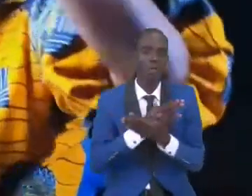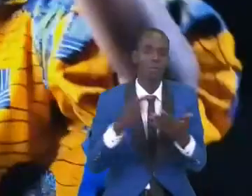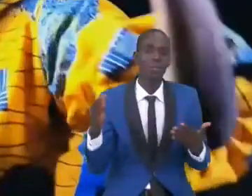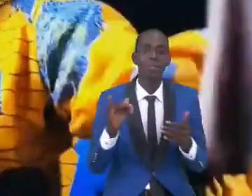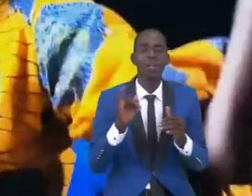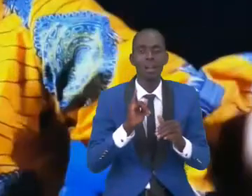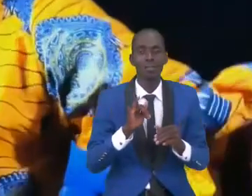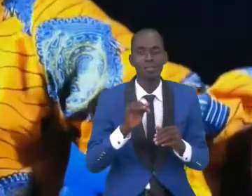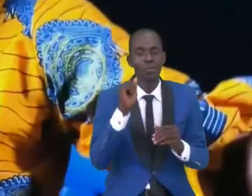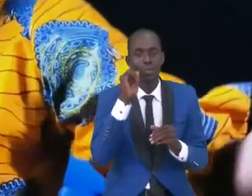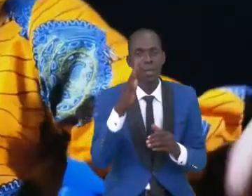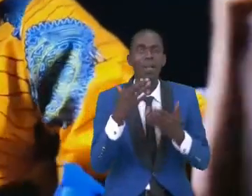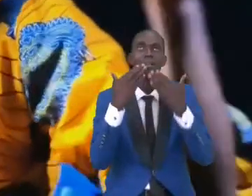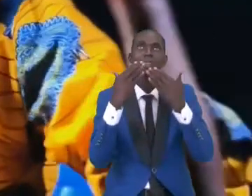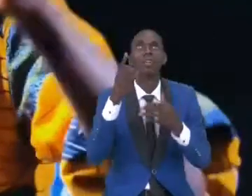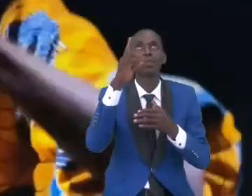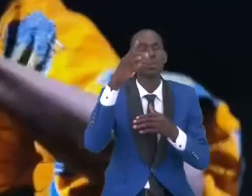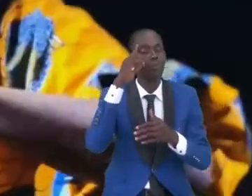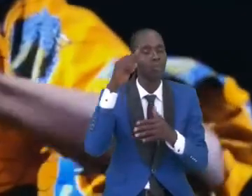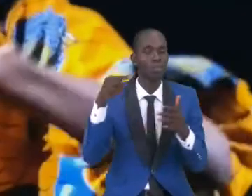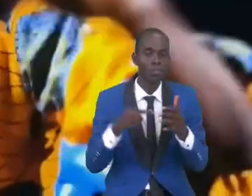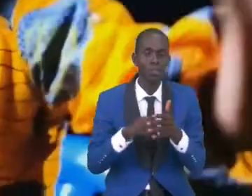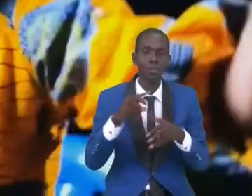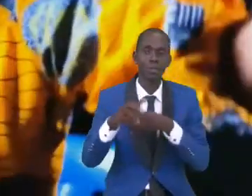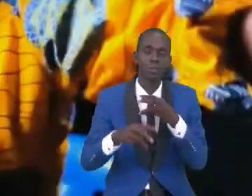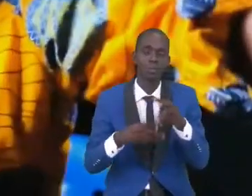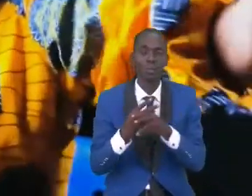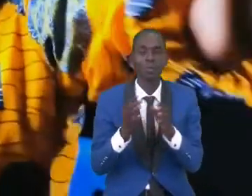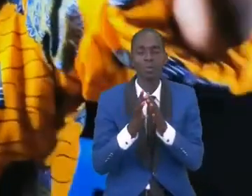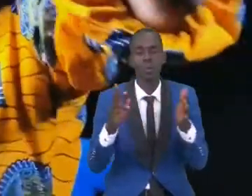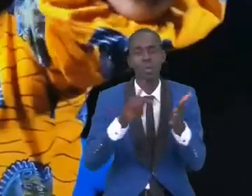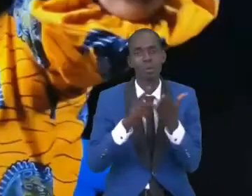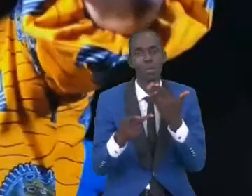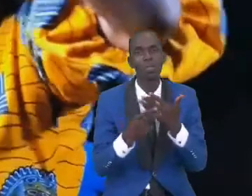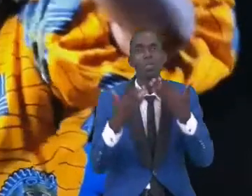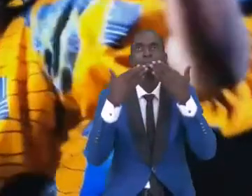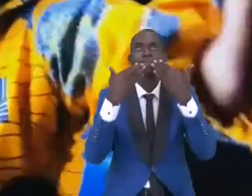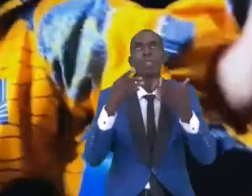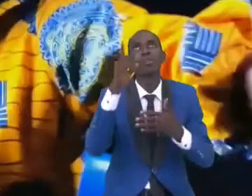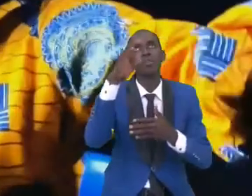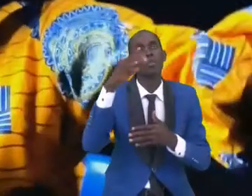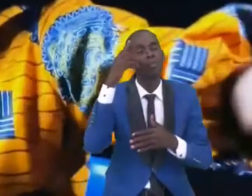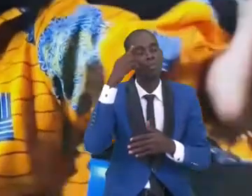this global crusade. I thank God for Pastor W.F. Kumu.